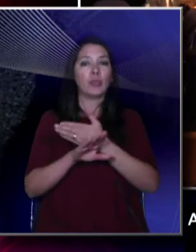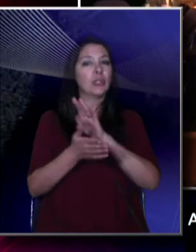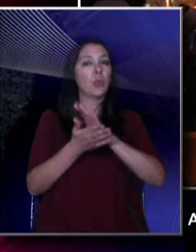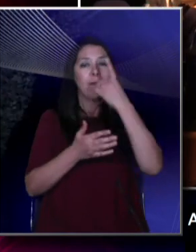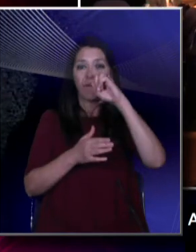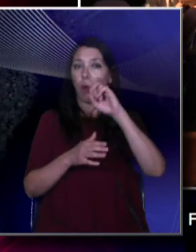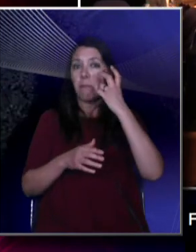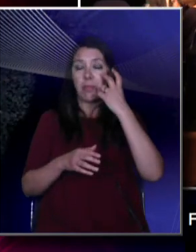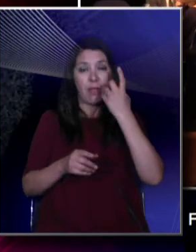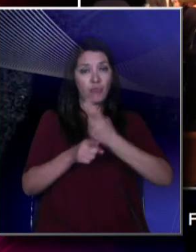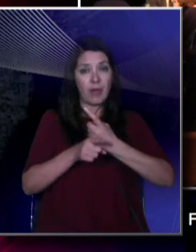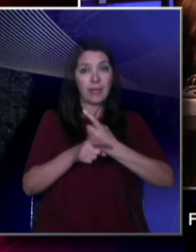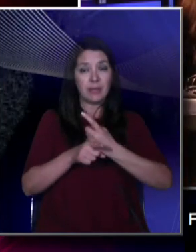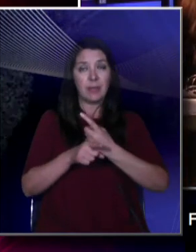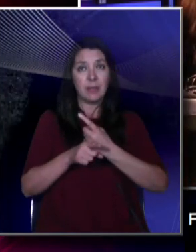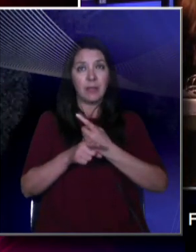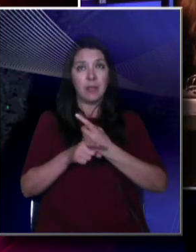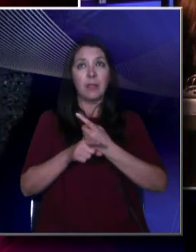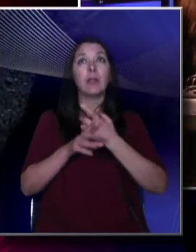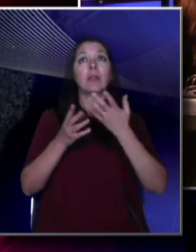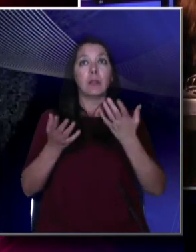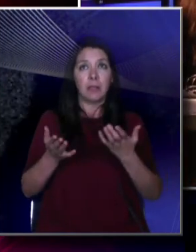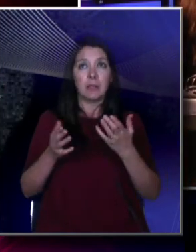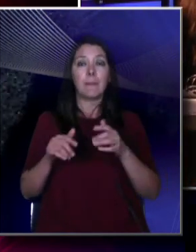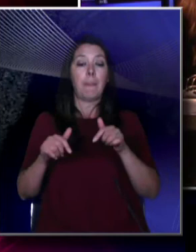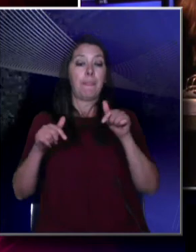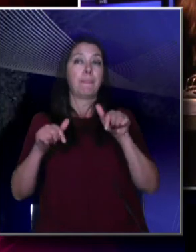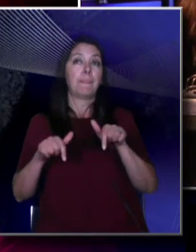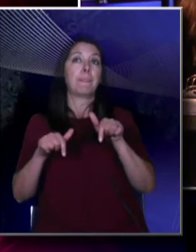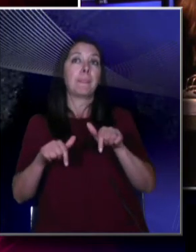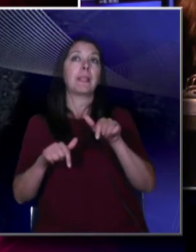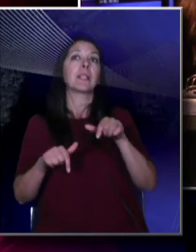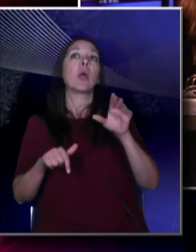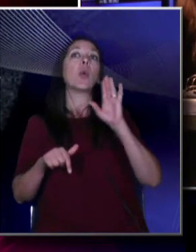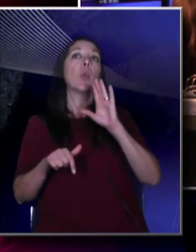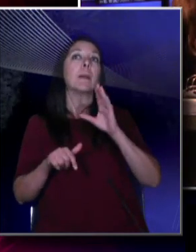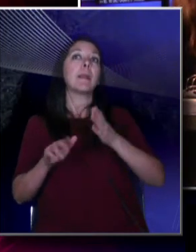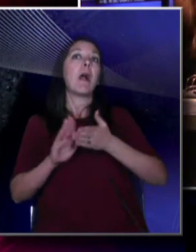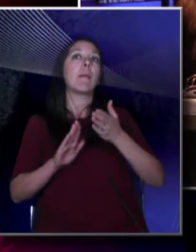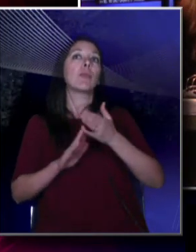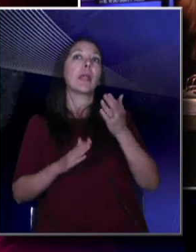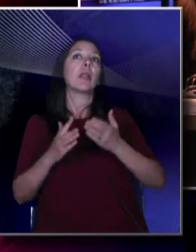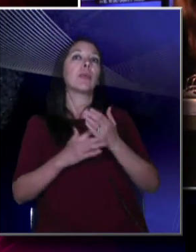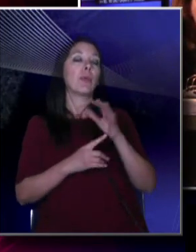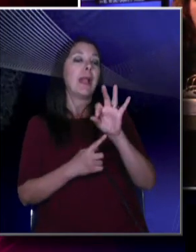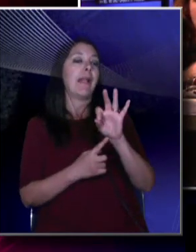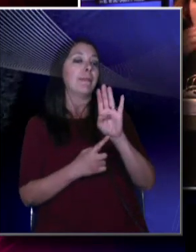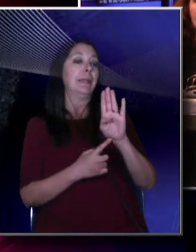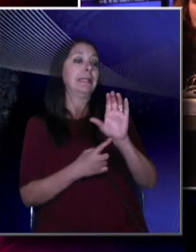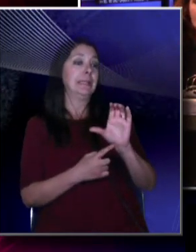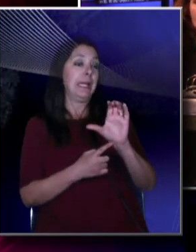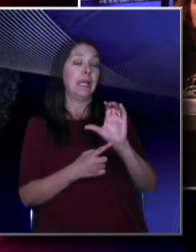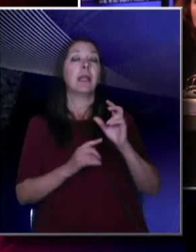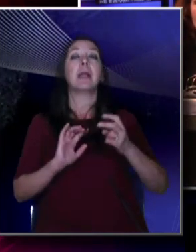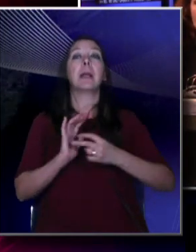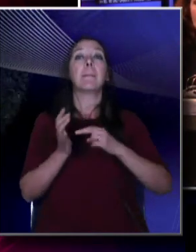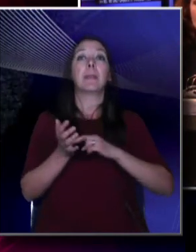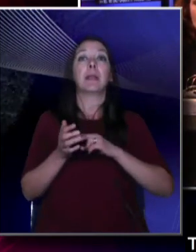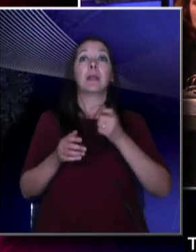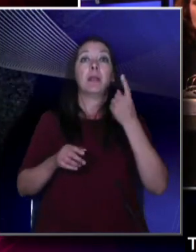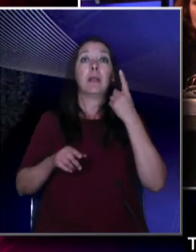blind. No, we only operate it through FPC. And on the Tucson